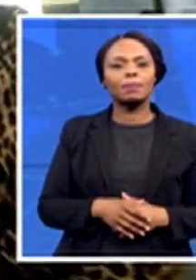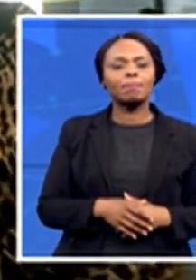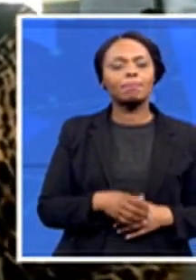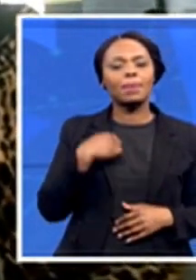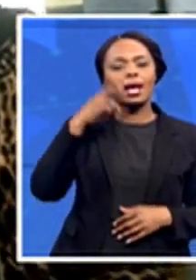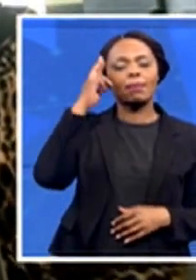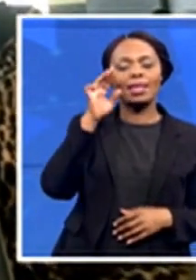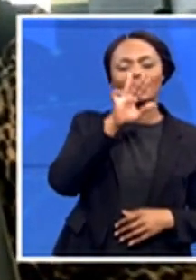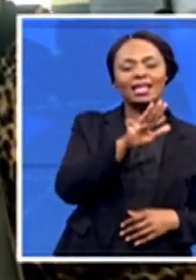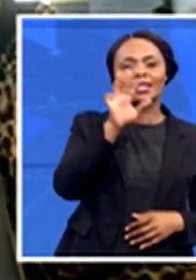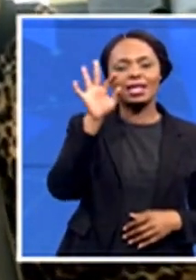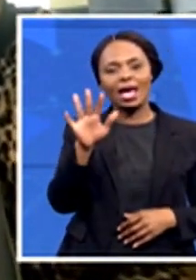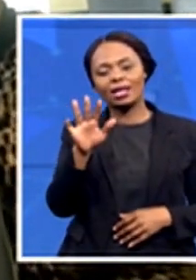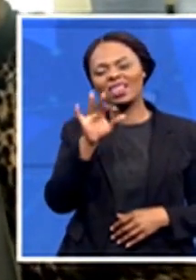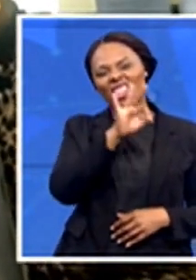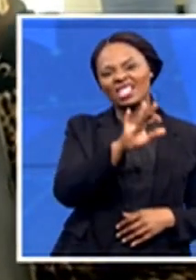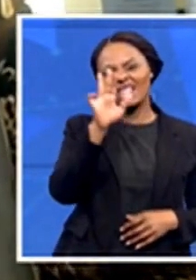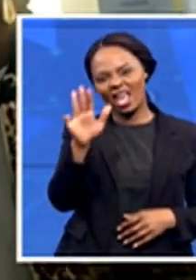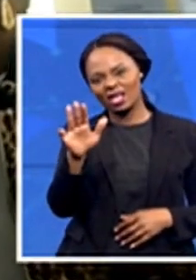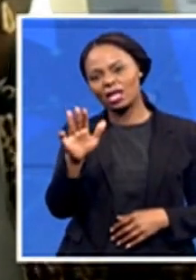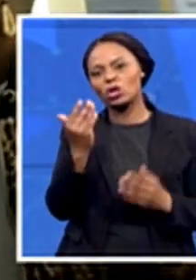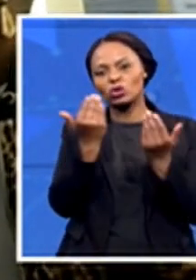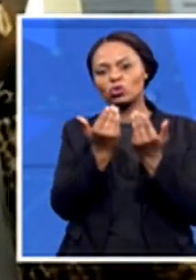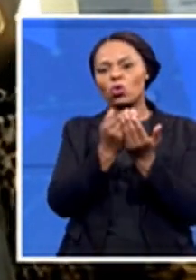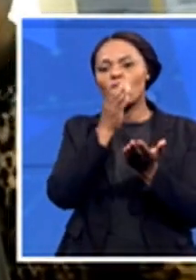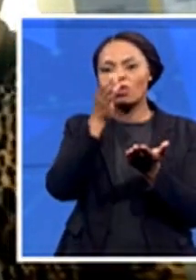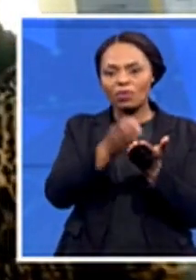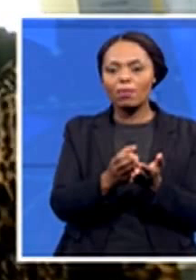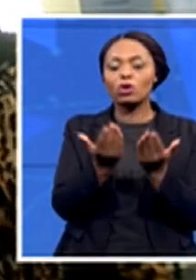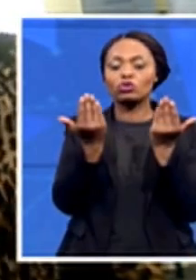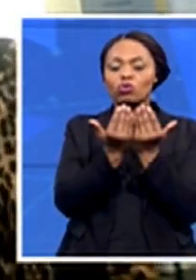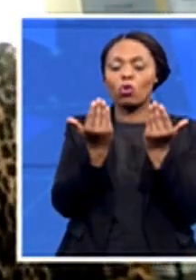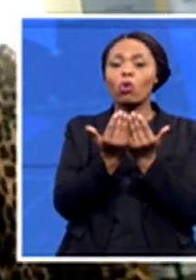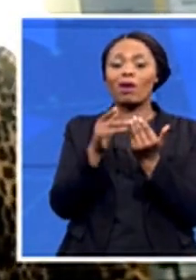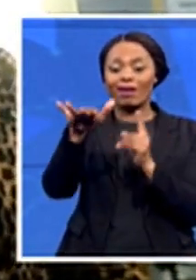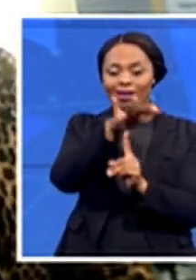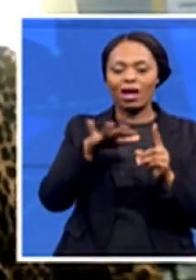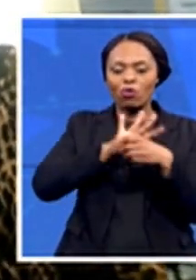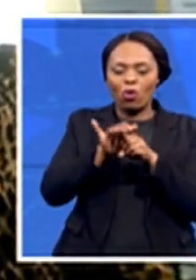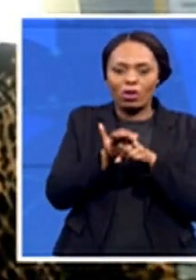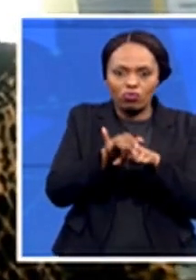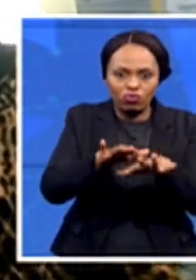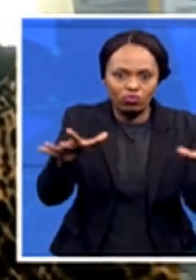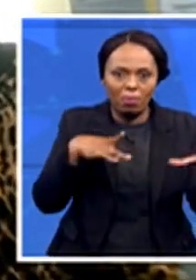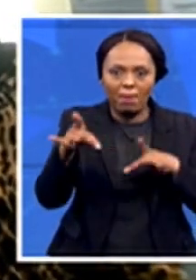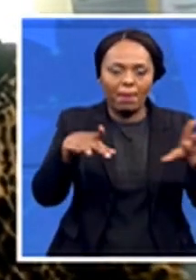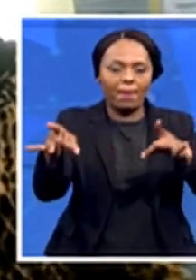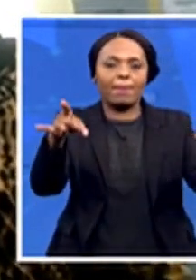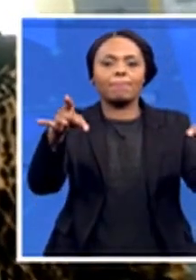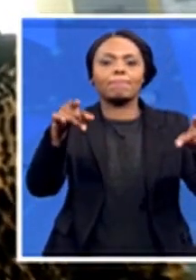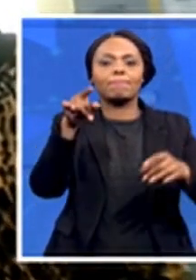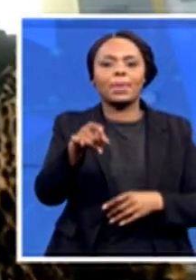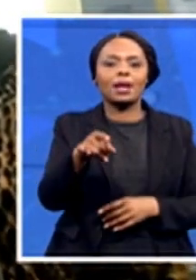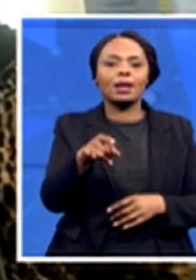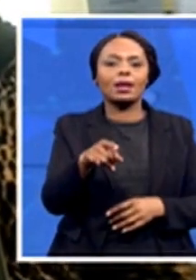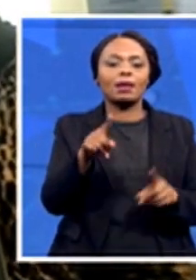of COVID-19. This last week you held a joint briefing with the education department of the province. The last time we spoke